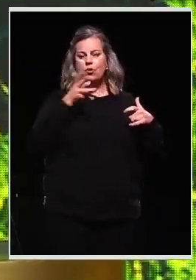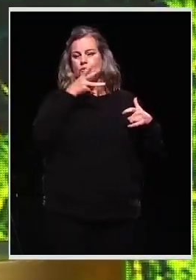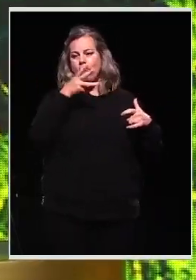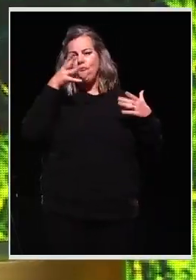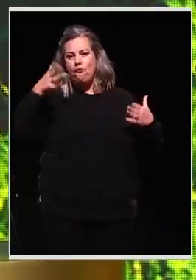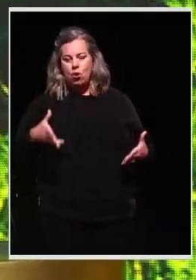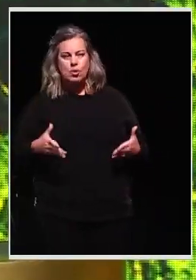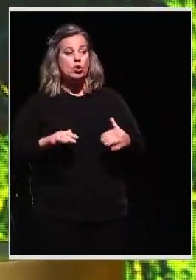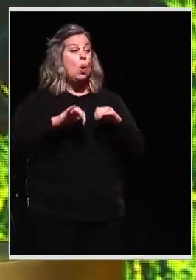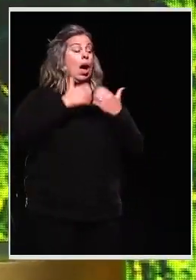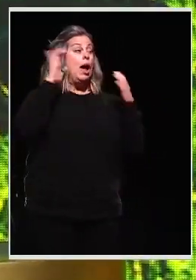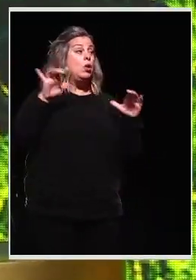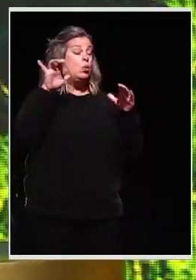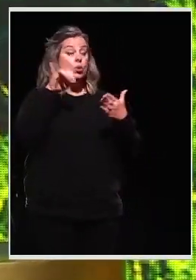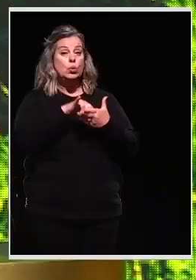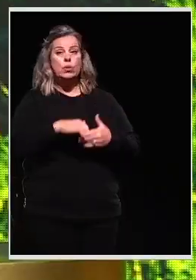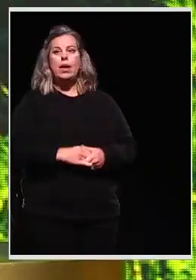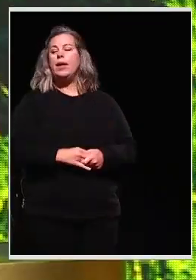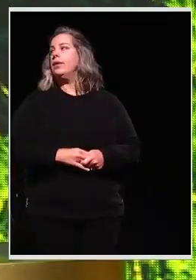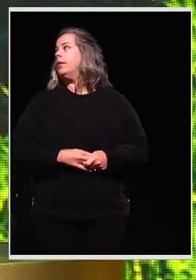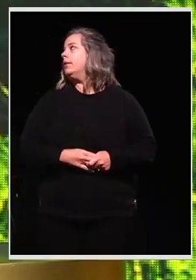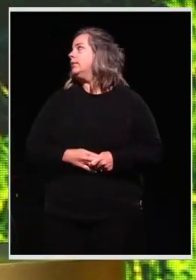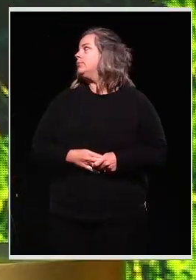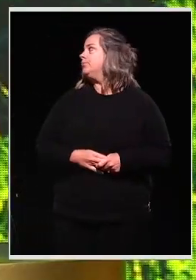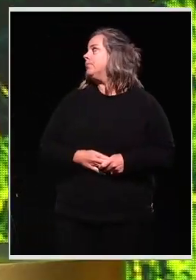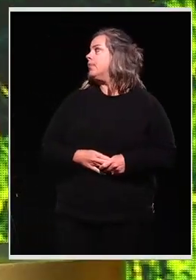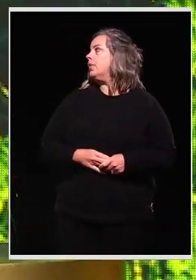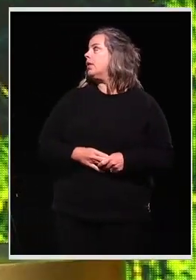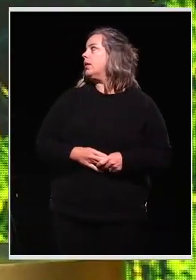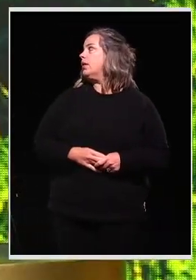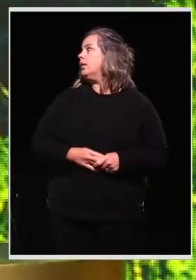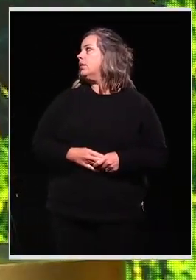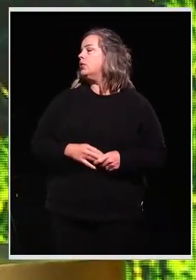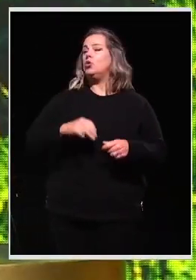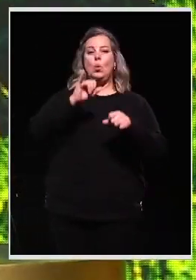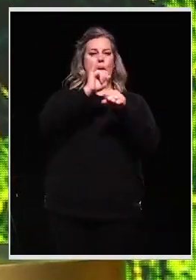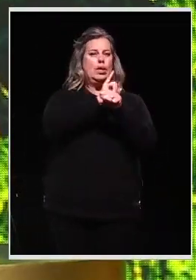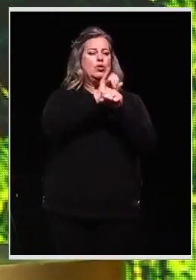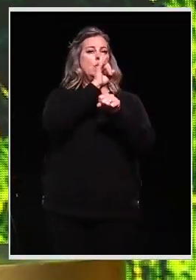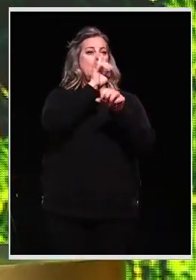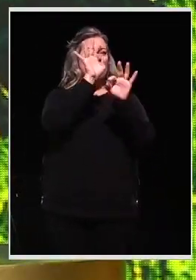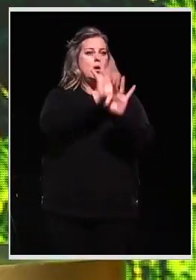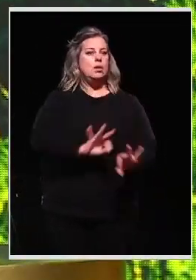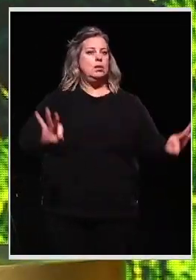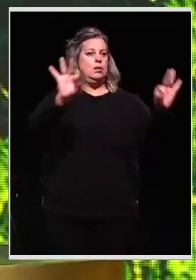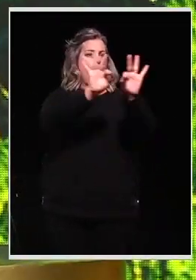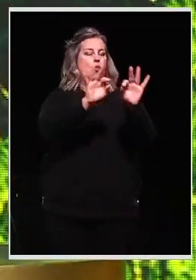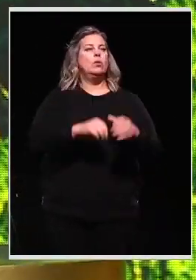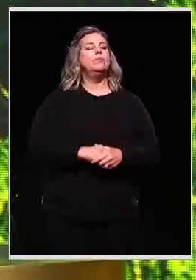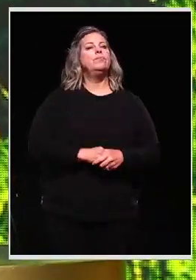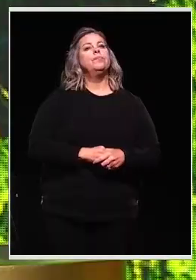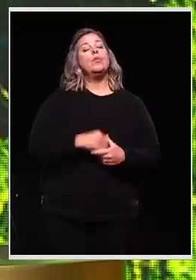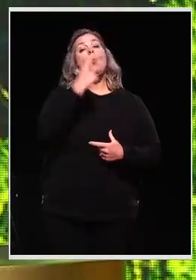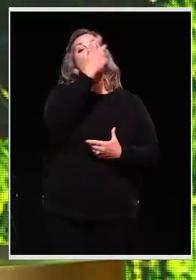So how do you do that? You can't just sort of, here's the technology, go use it. And that's where industry is really critical. One of the